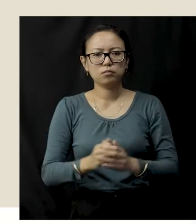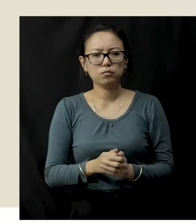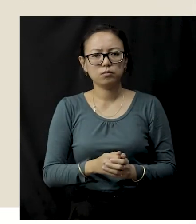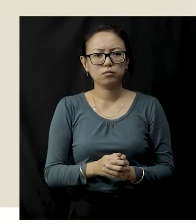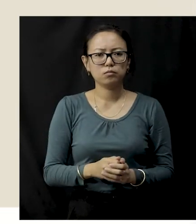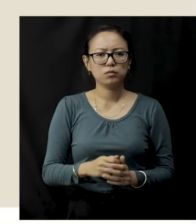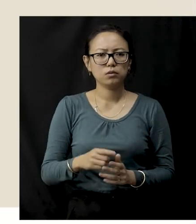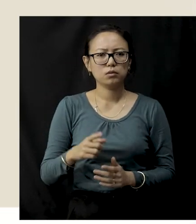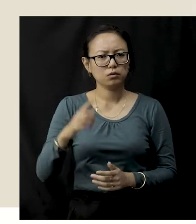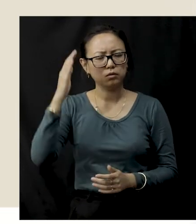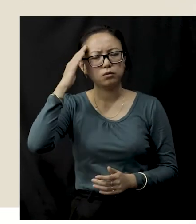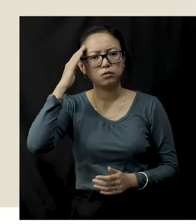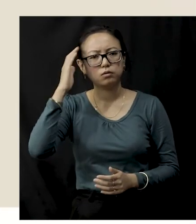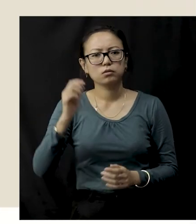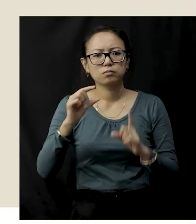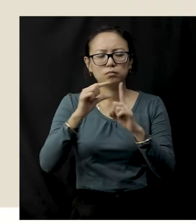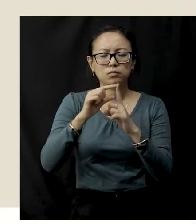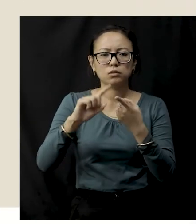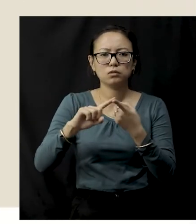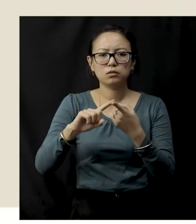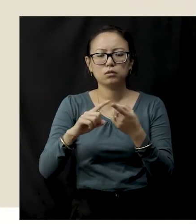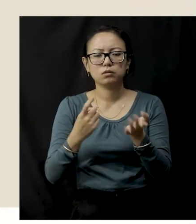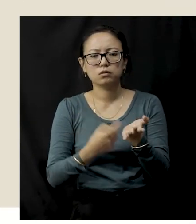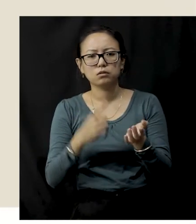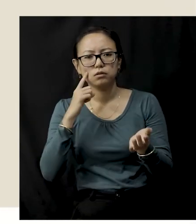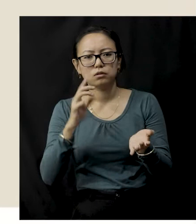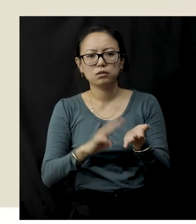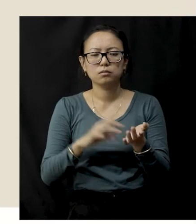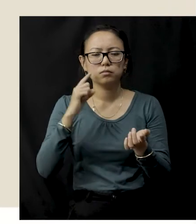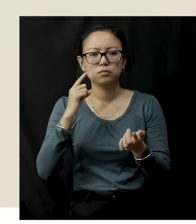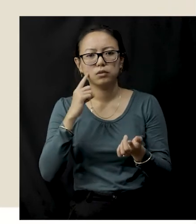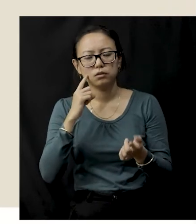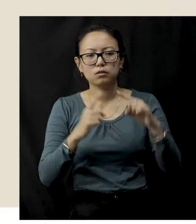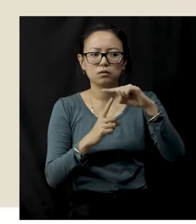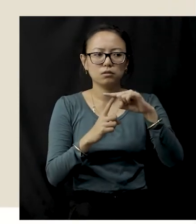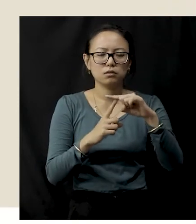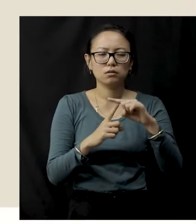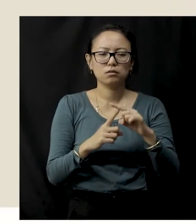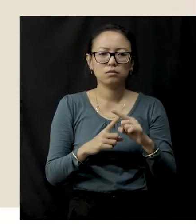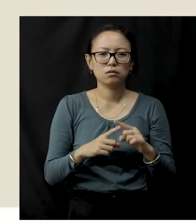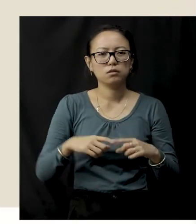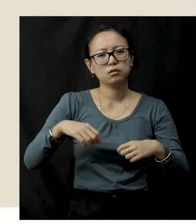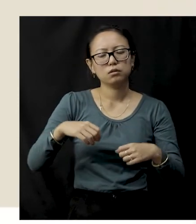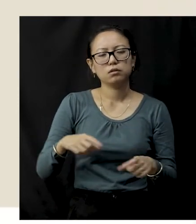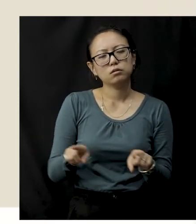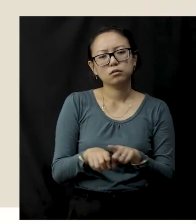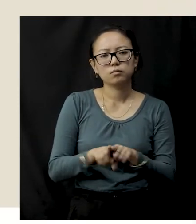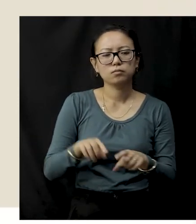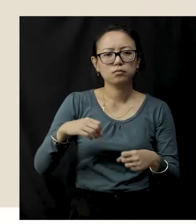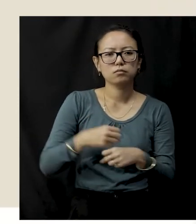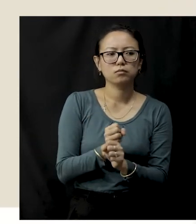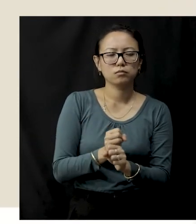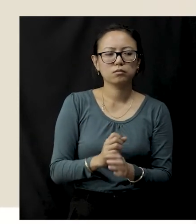some heavy stones which a single person cannot lift it, right? So with the help, even if there was 4 or